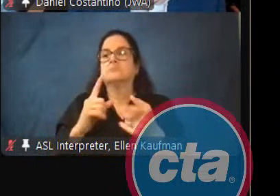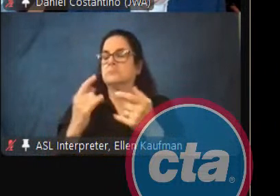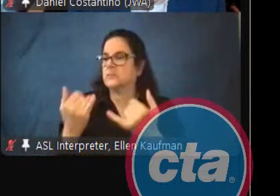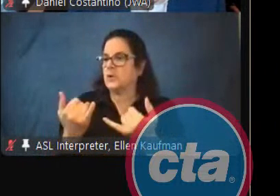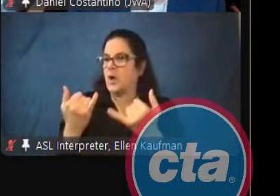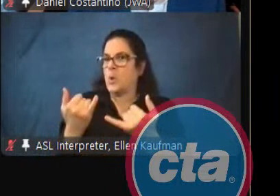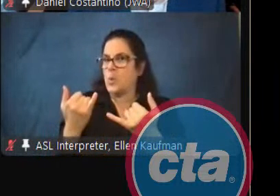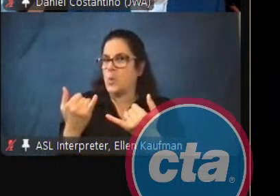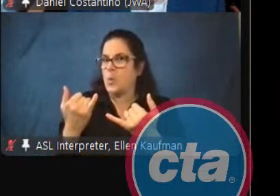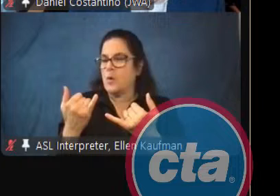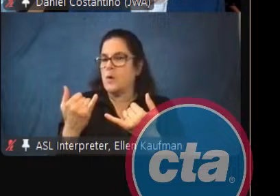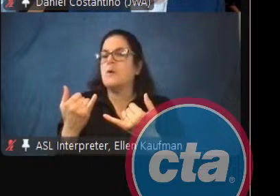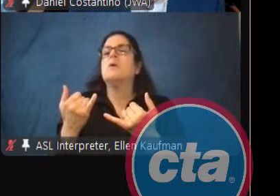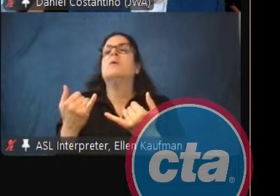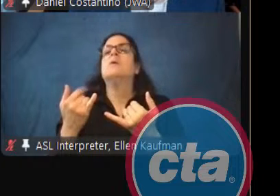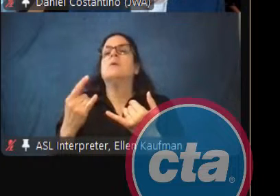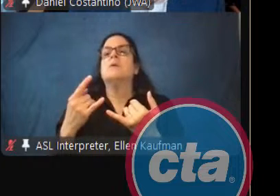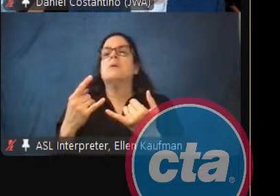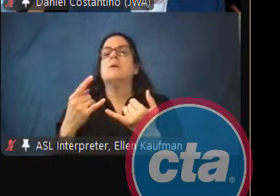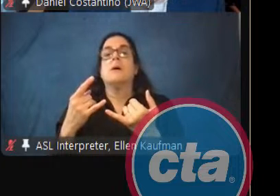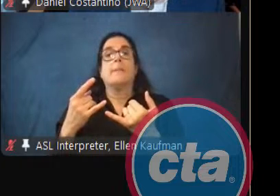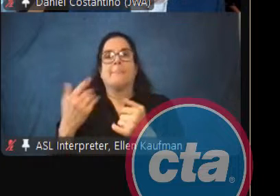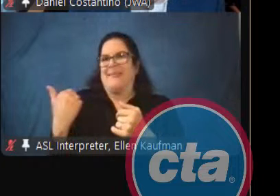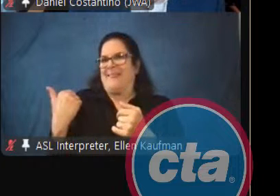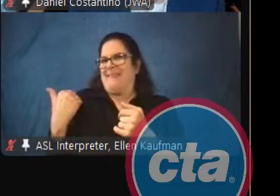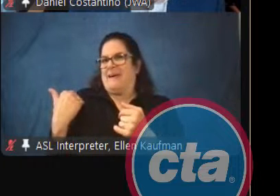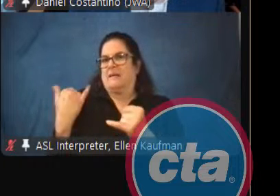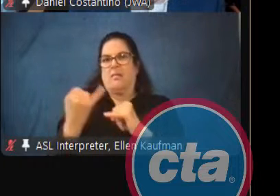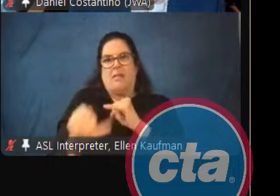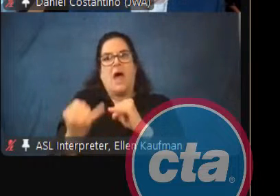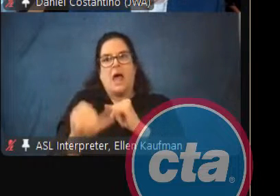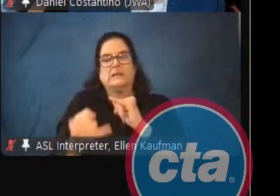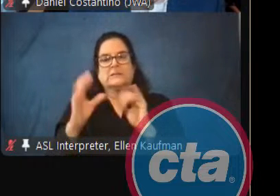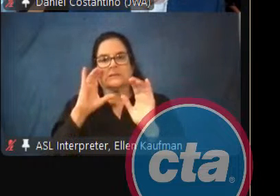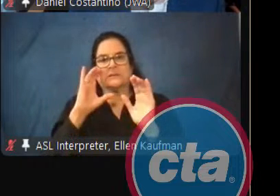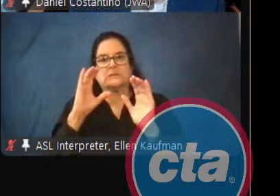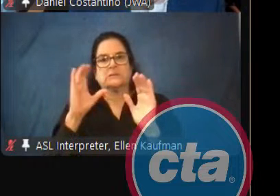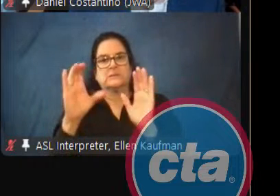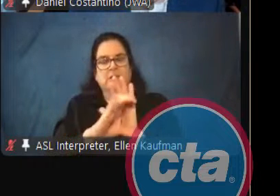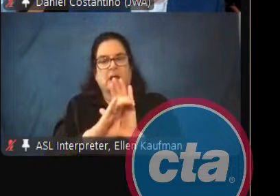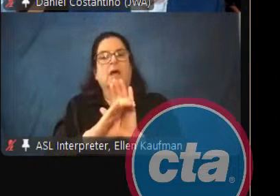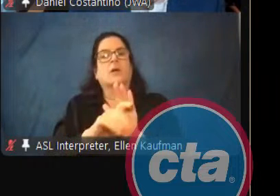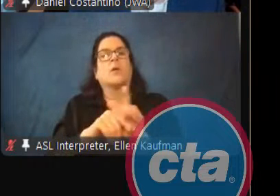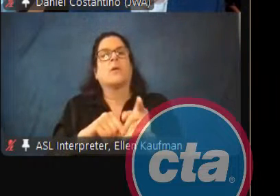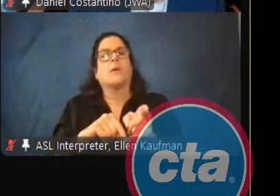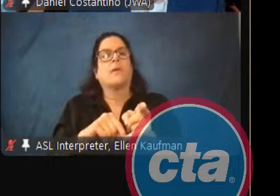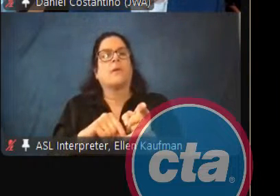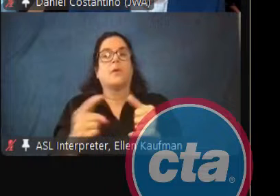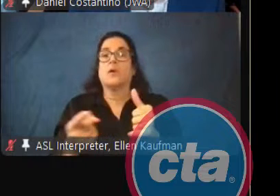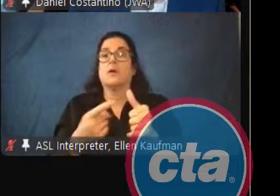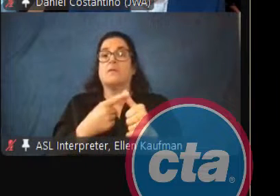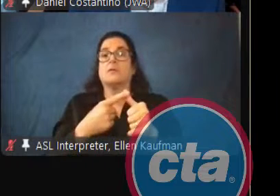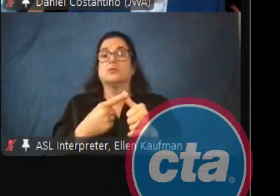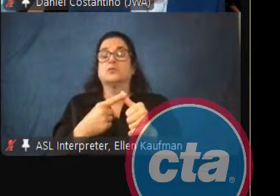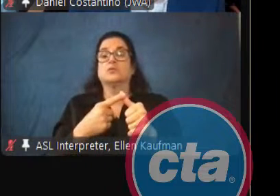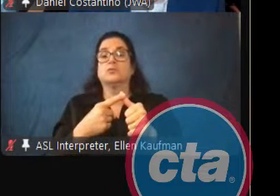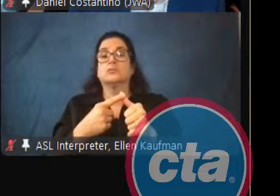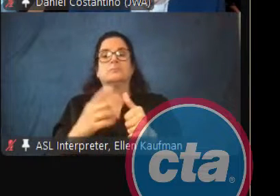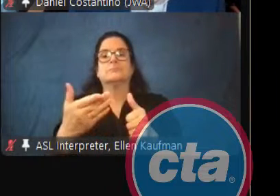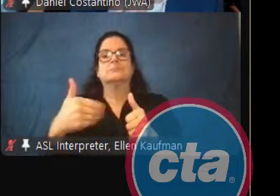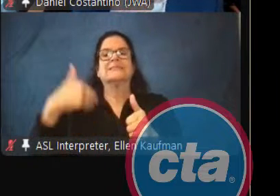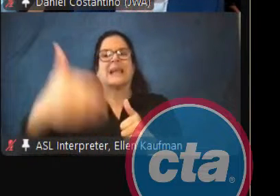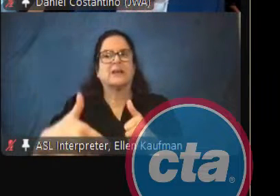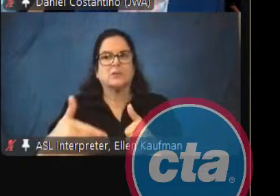moving. And then the last slide is just, we did an initial review. Oh, sorry, Jarrett, next slide.